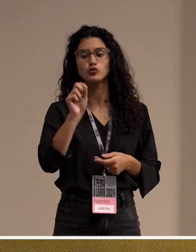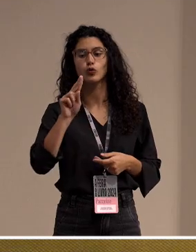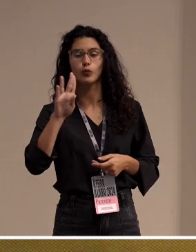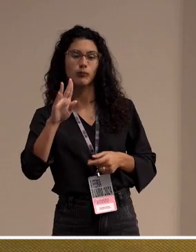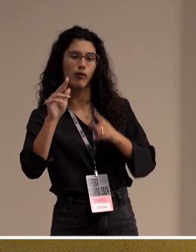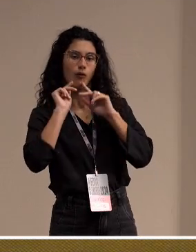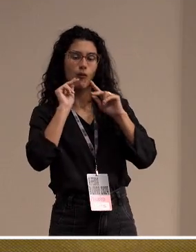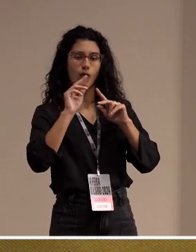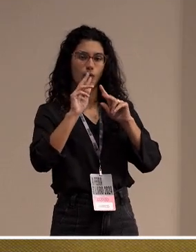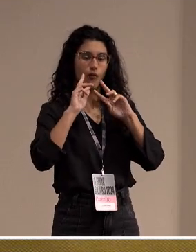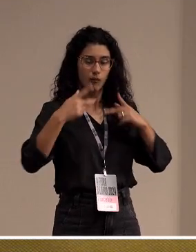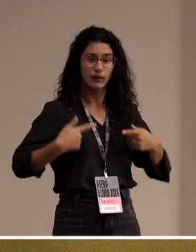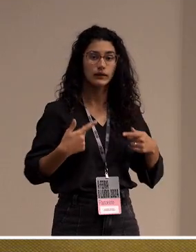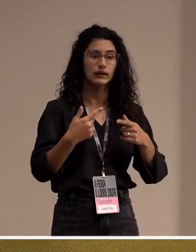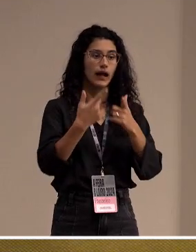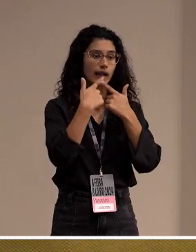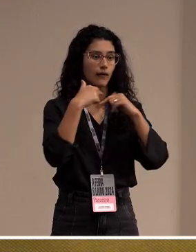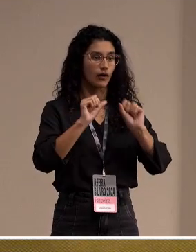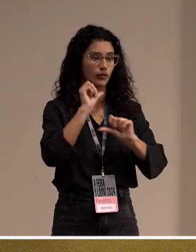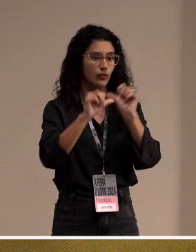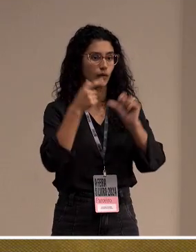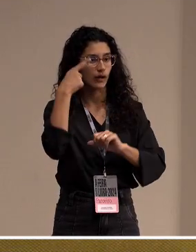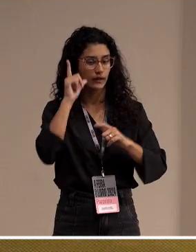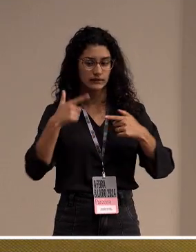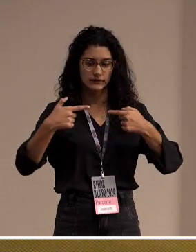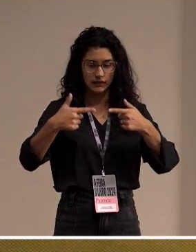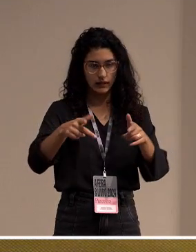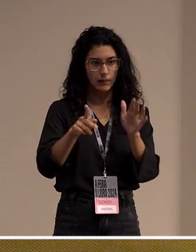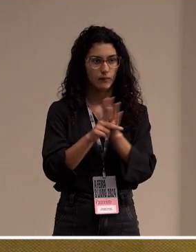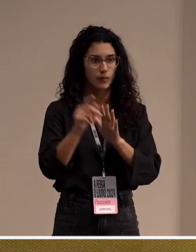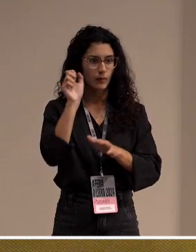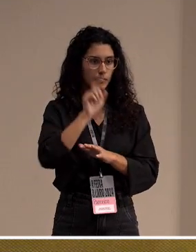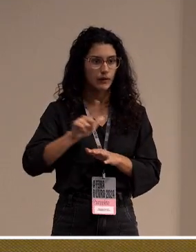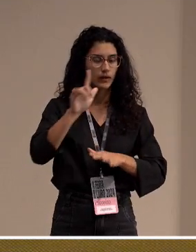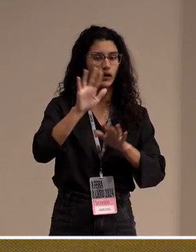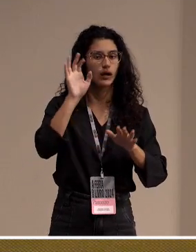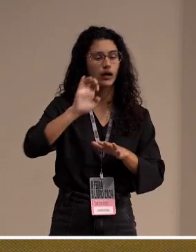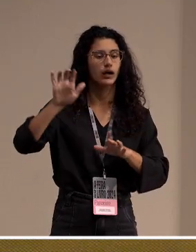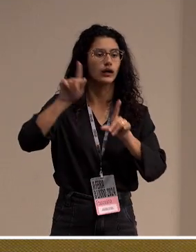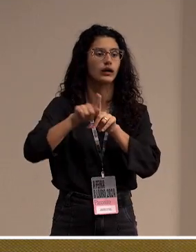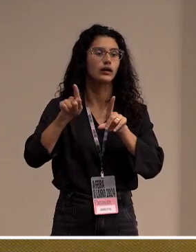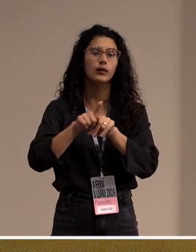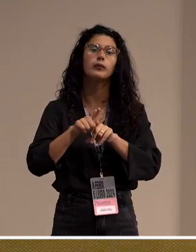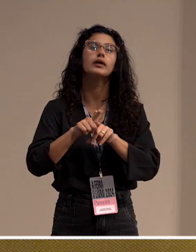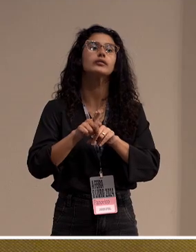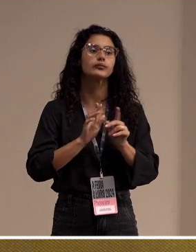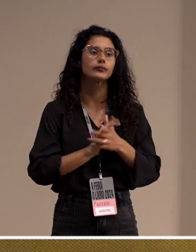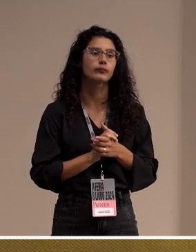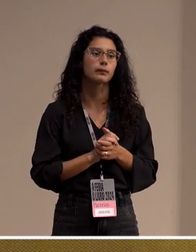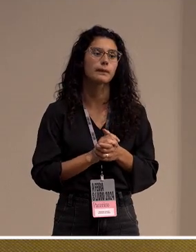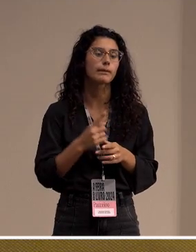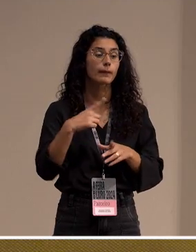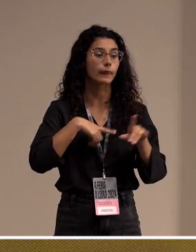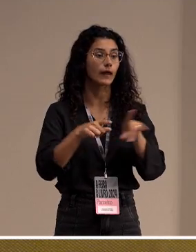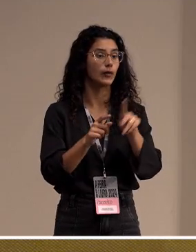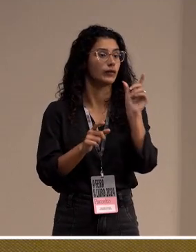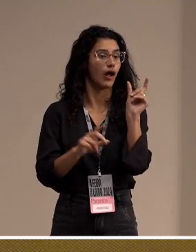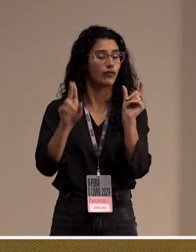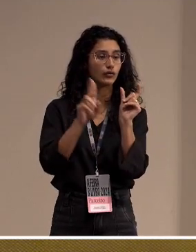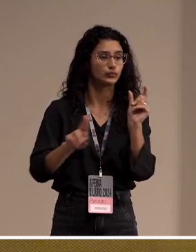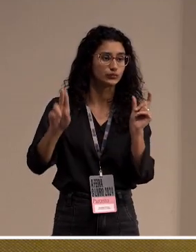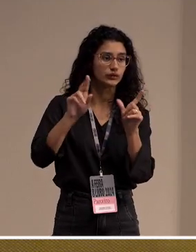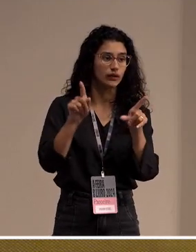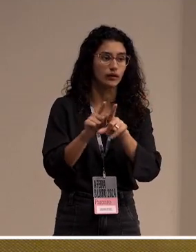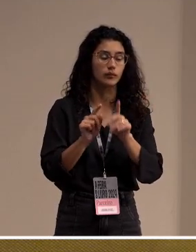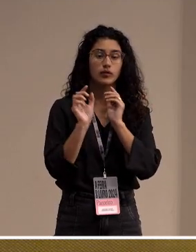that before the Civil War in the United States and emancipation, the word was basically used to quickly and